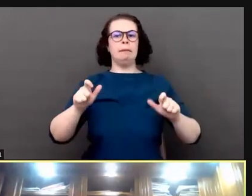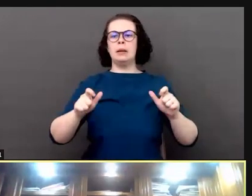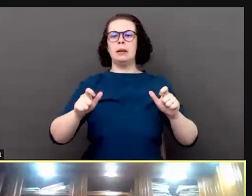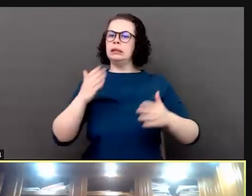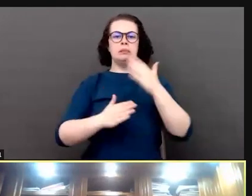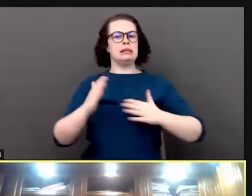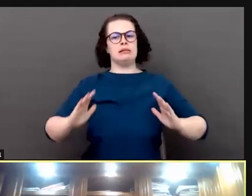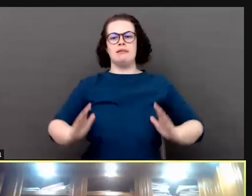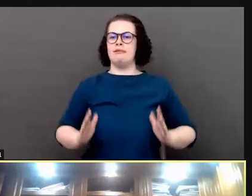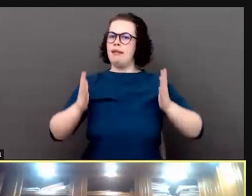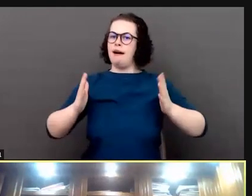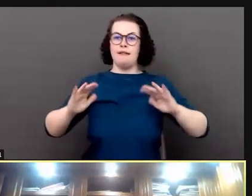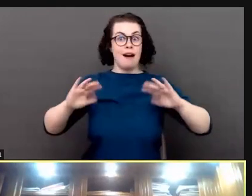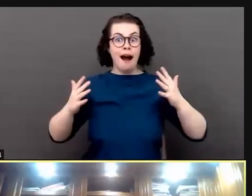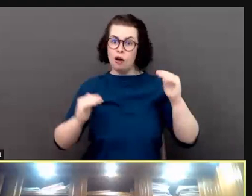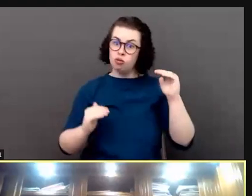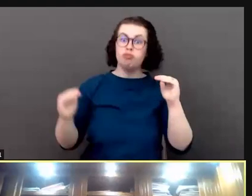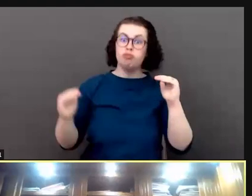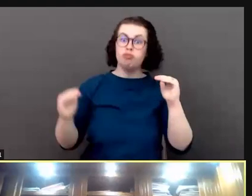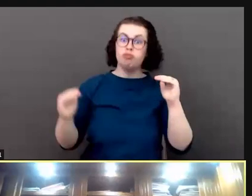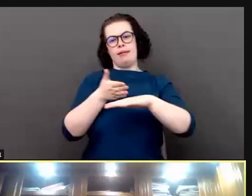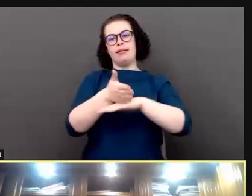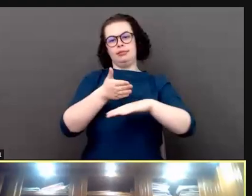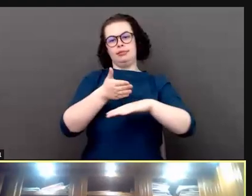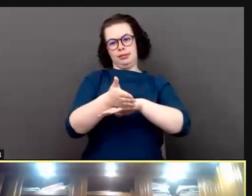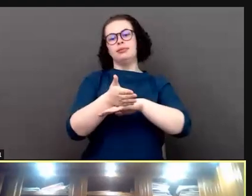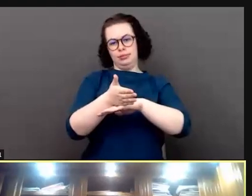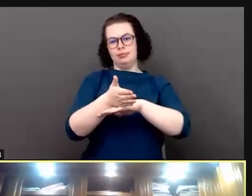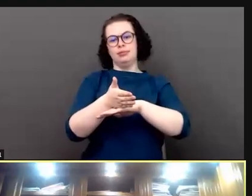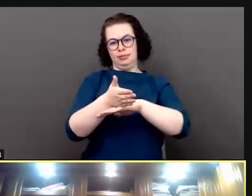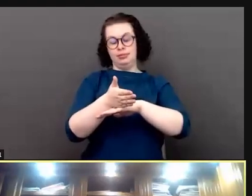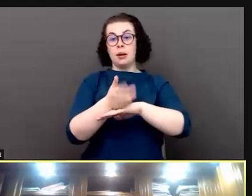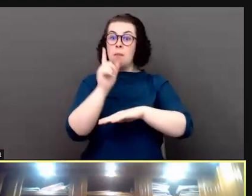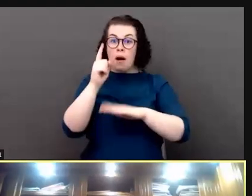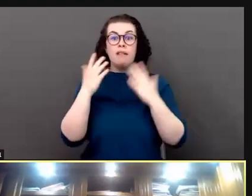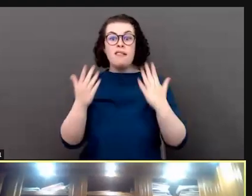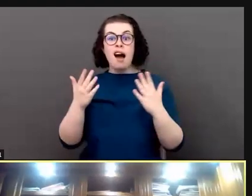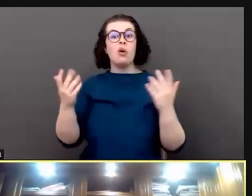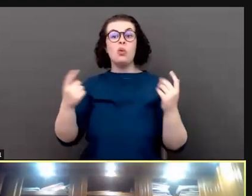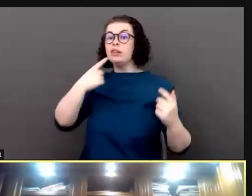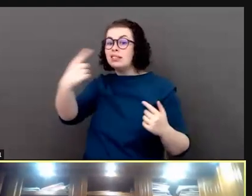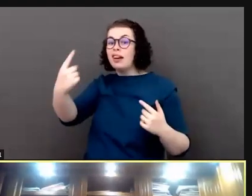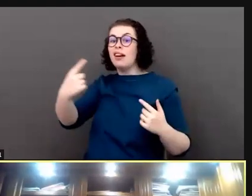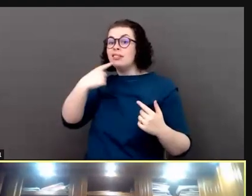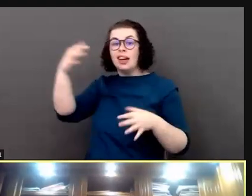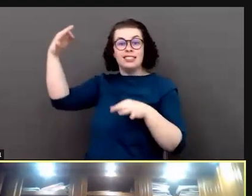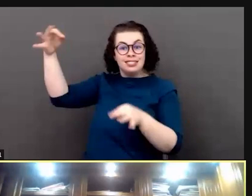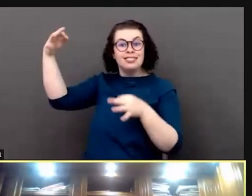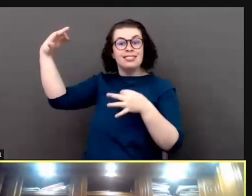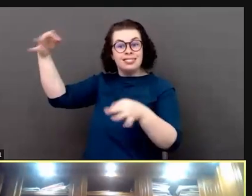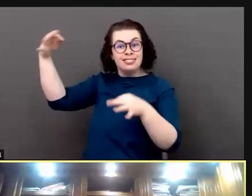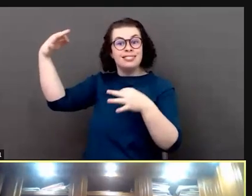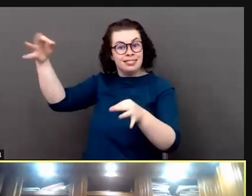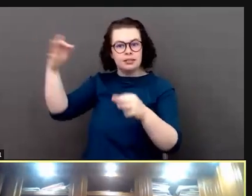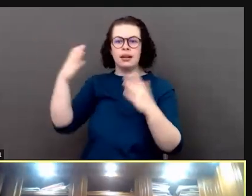the strategy, we focus now on implementation. We have been in the past strategy investing